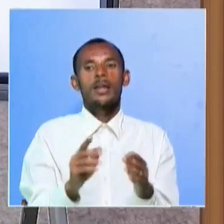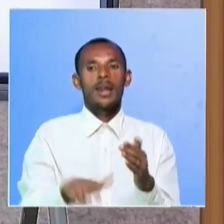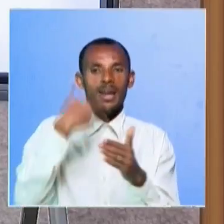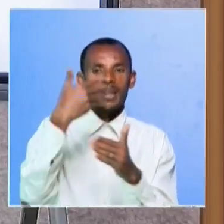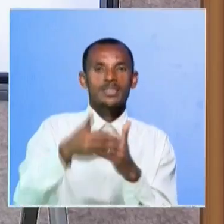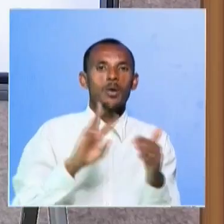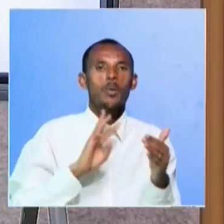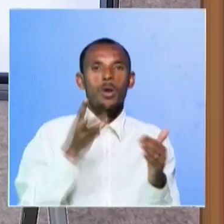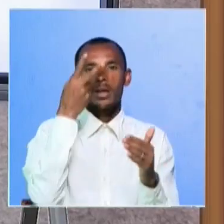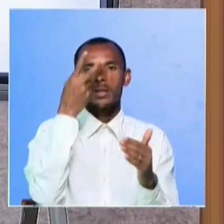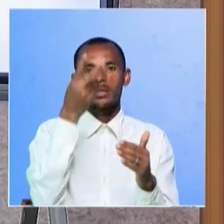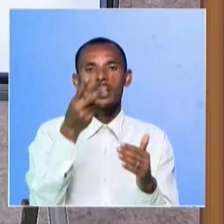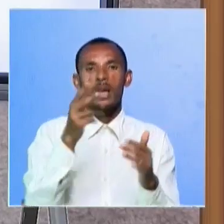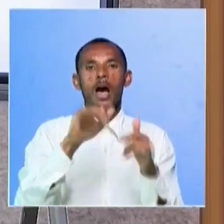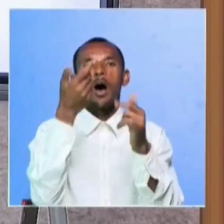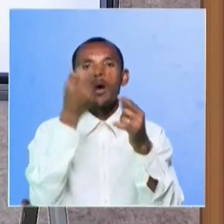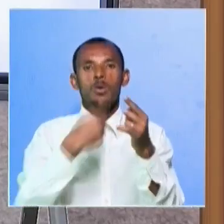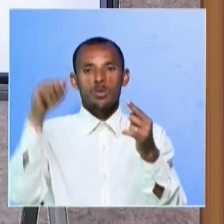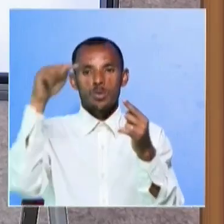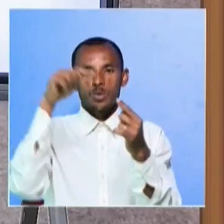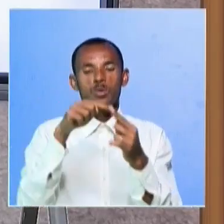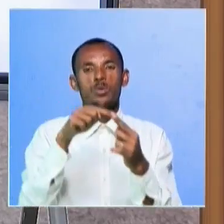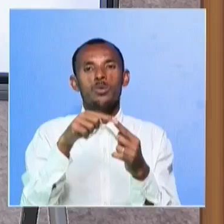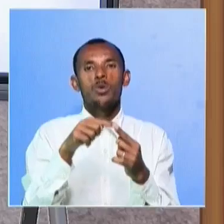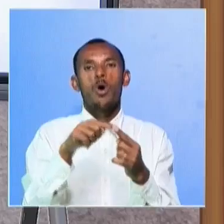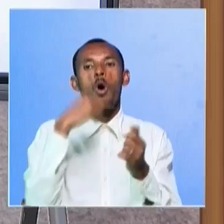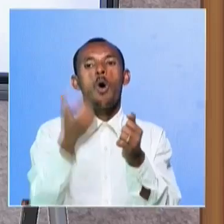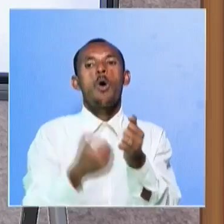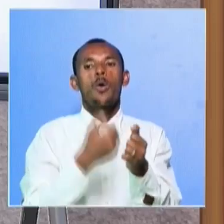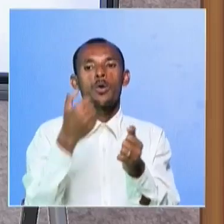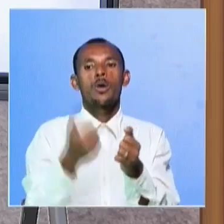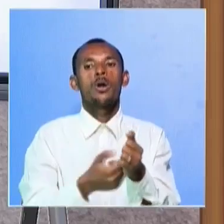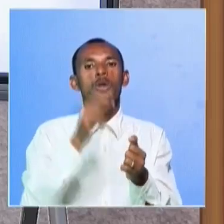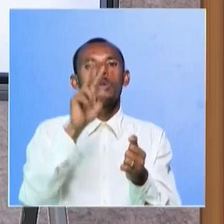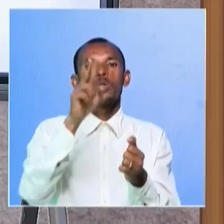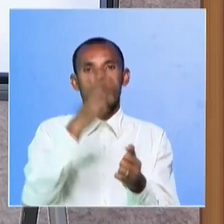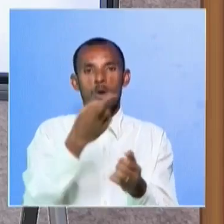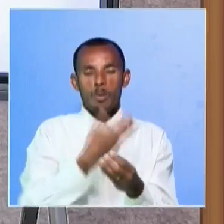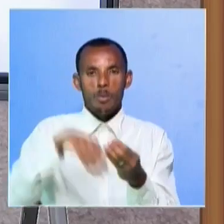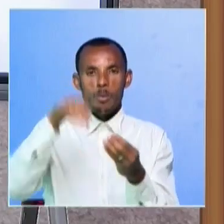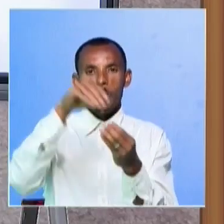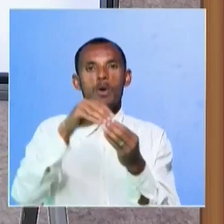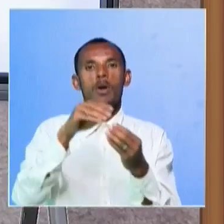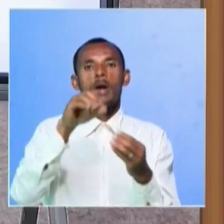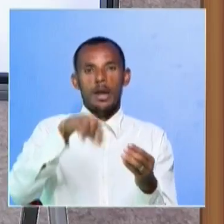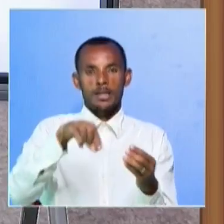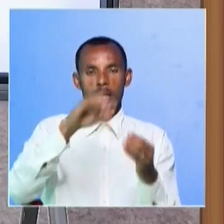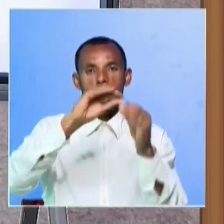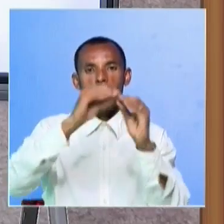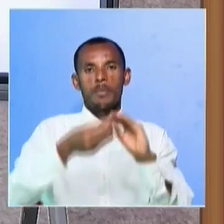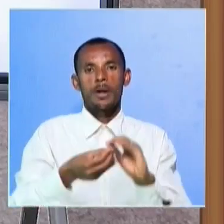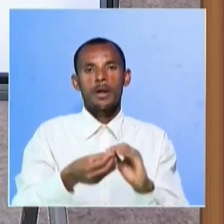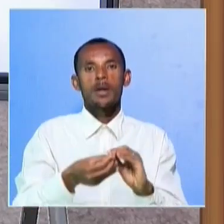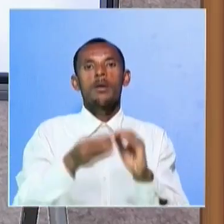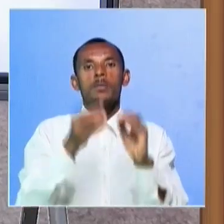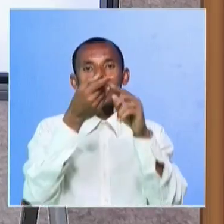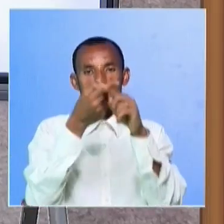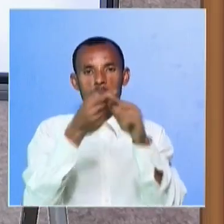we will see how to order 2 or more rational numbers, okay?